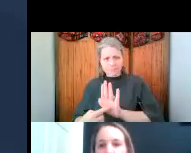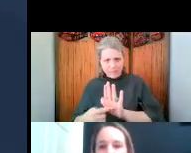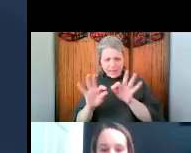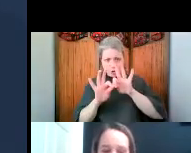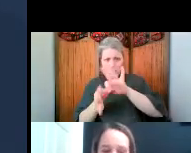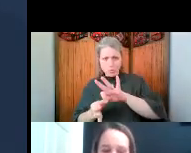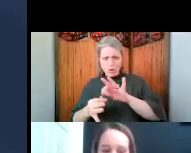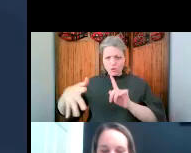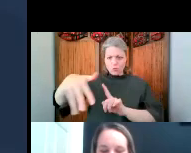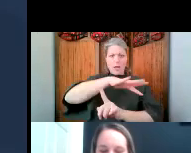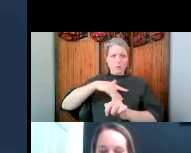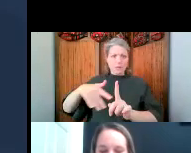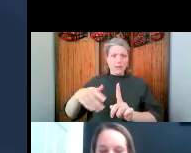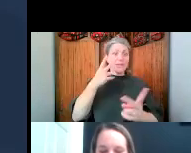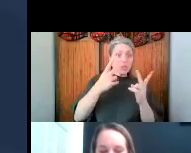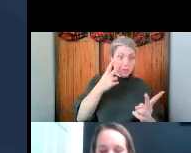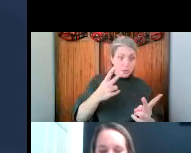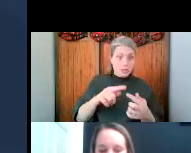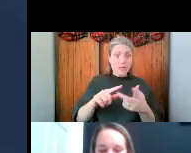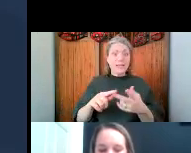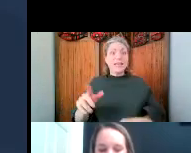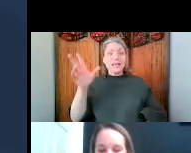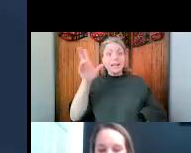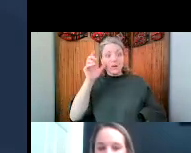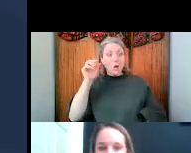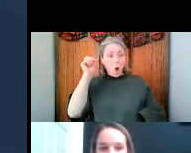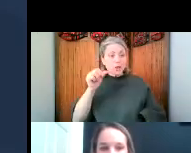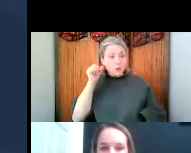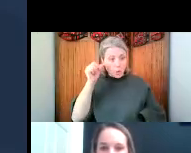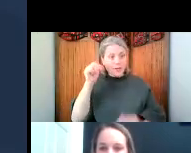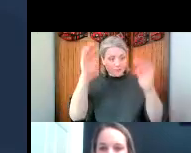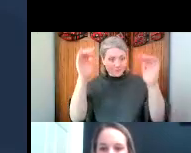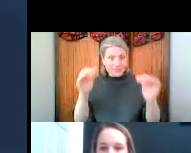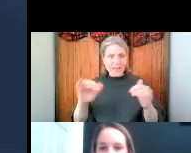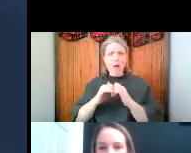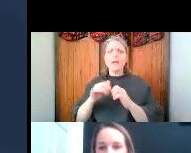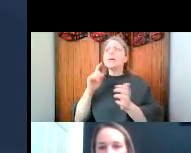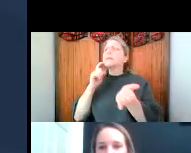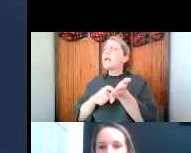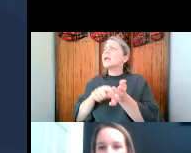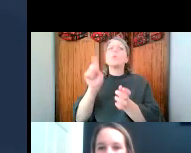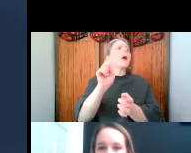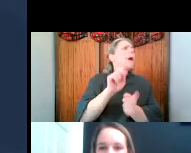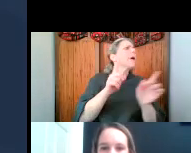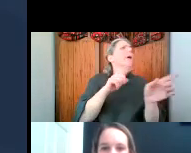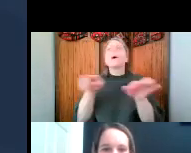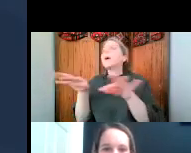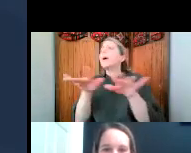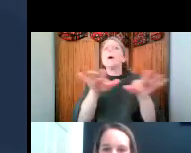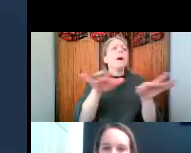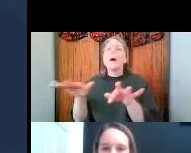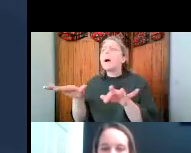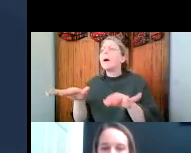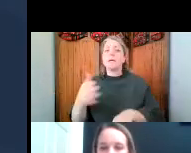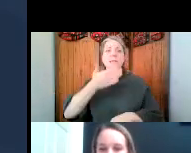Hearing or auditory is how we detect, locate, and identify sounds in the environment. Smells, we can recognize